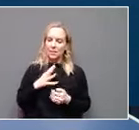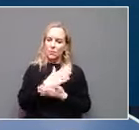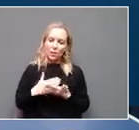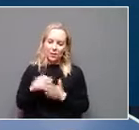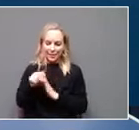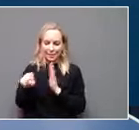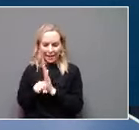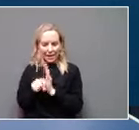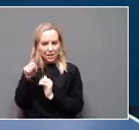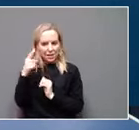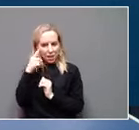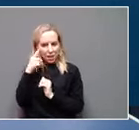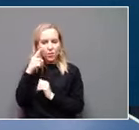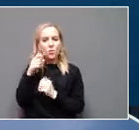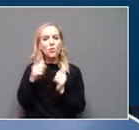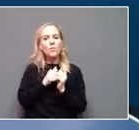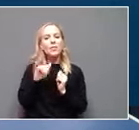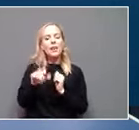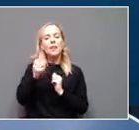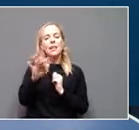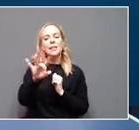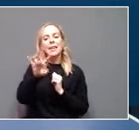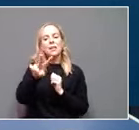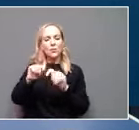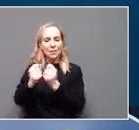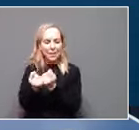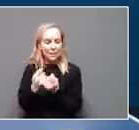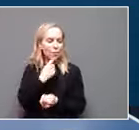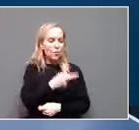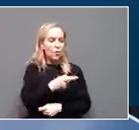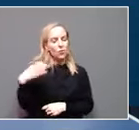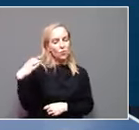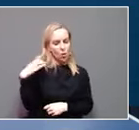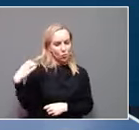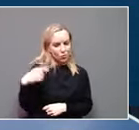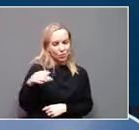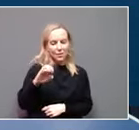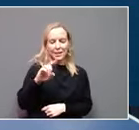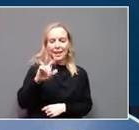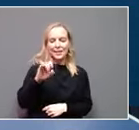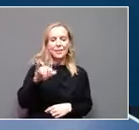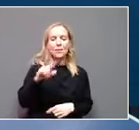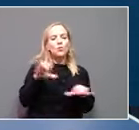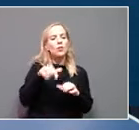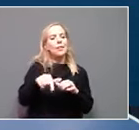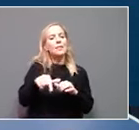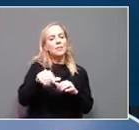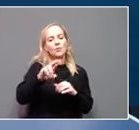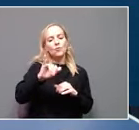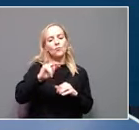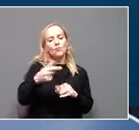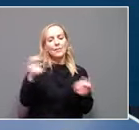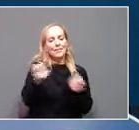that 1982 team. So I told Coach Elsie that we're going to do the ring ceremony this week or tomorrow. As quickly as we